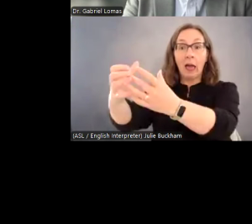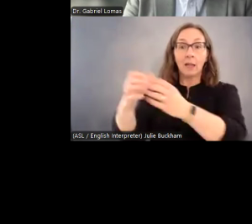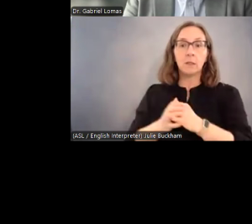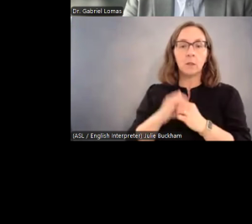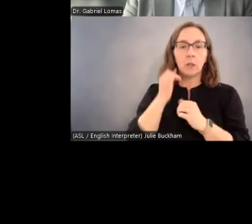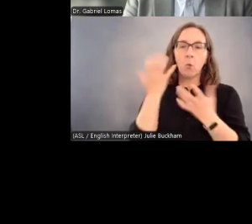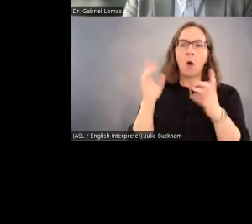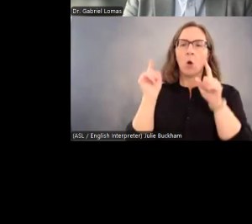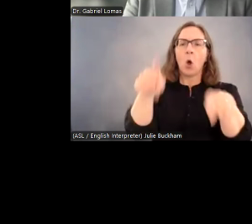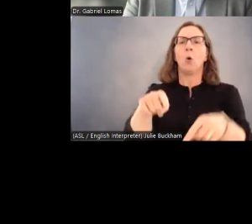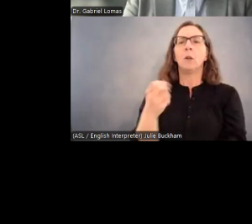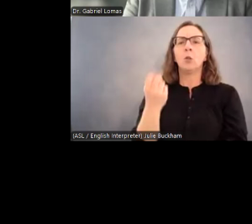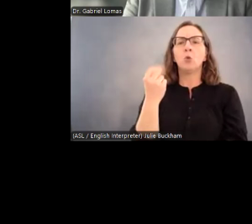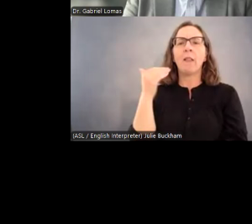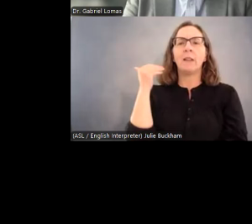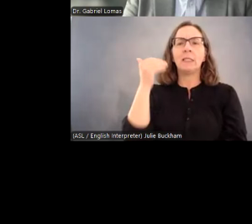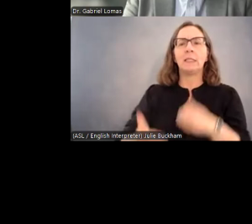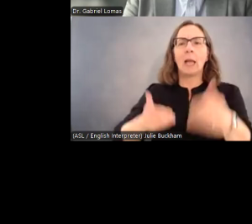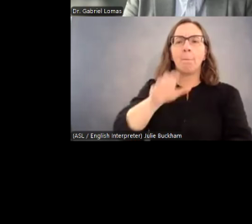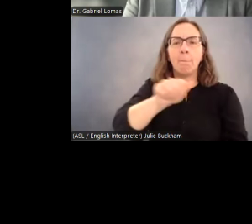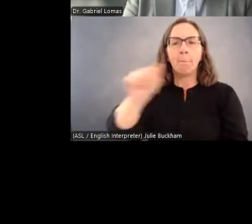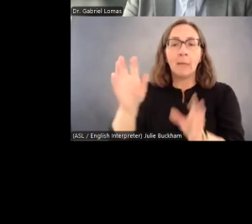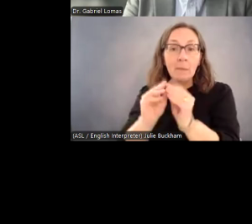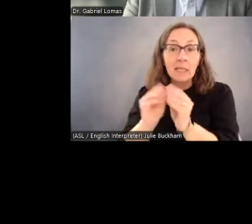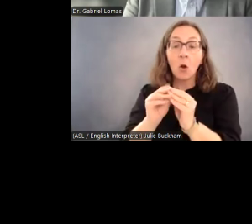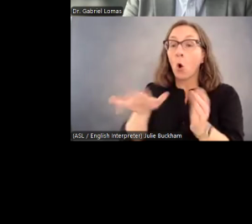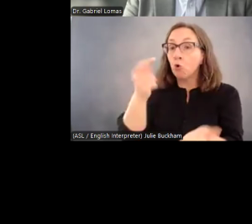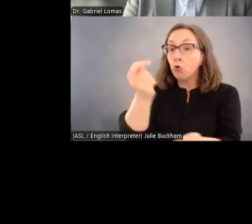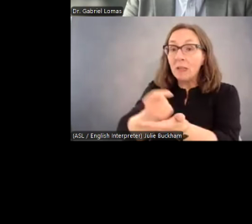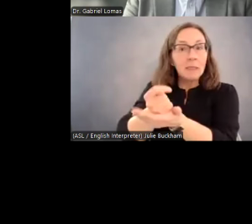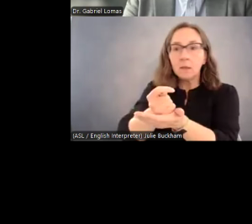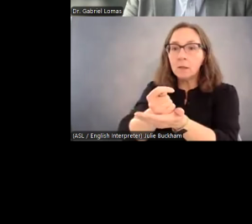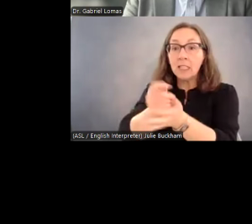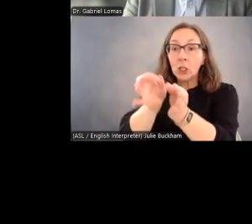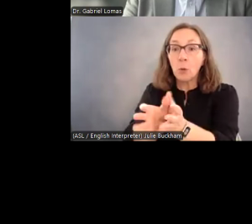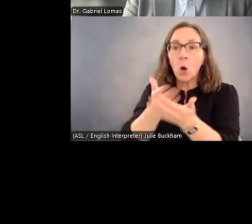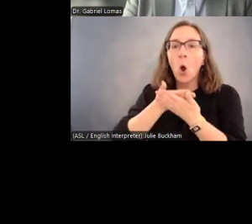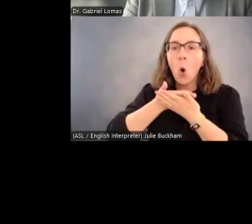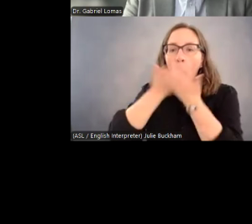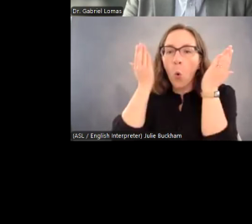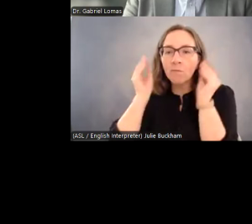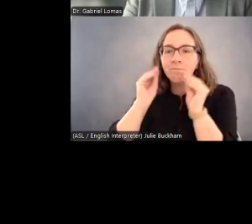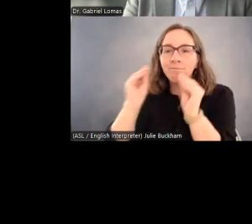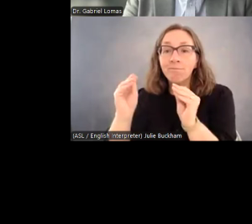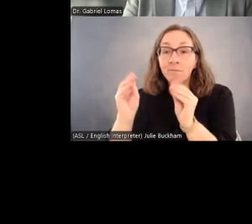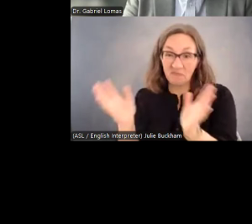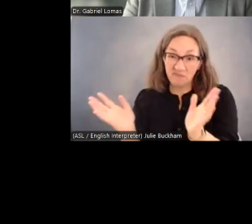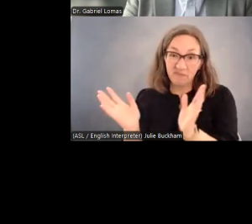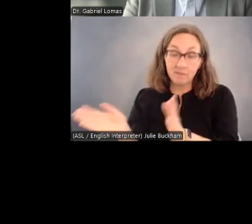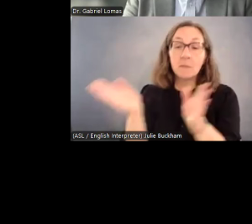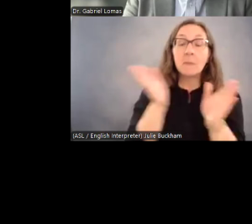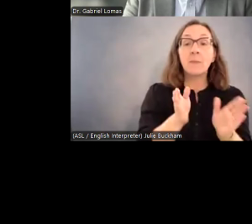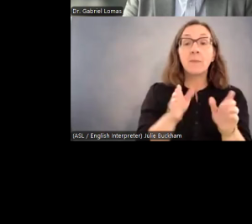12-step meeting, if you're in need of any kind of treatment, there are no sign language interpreters for you. The other thing is they